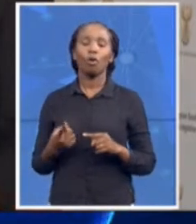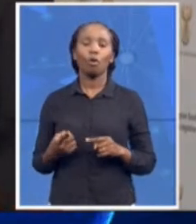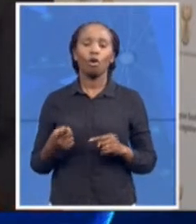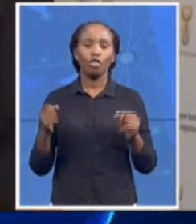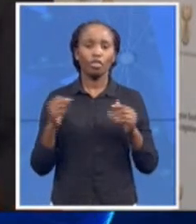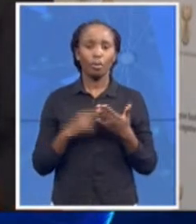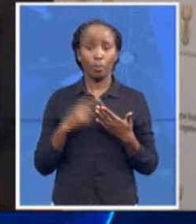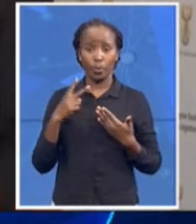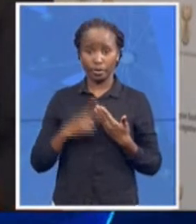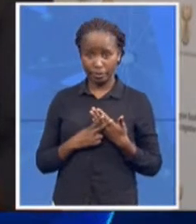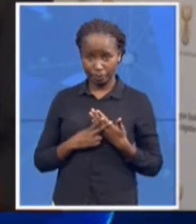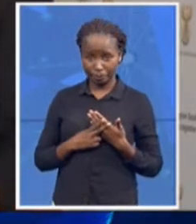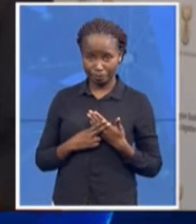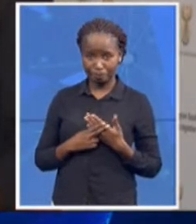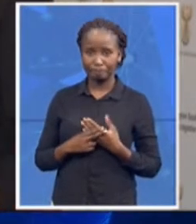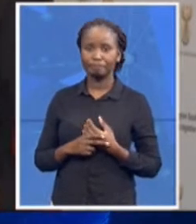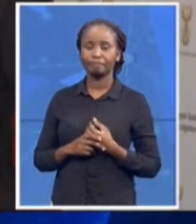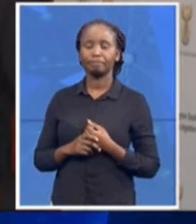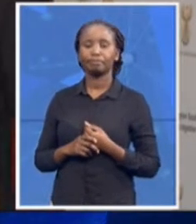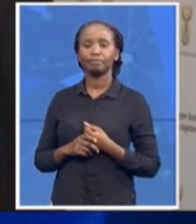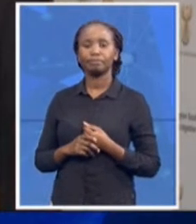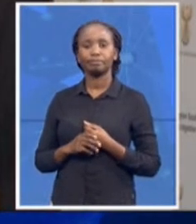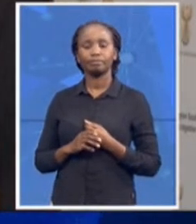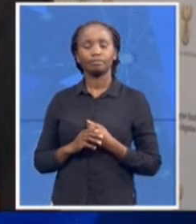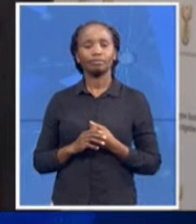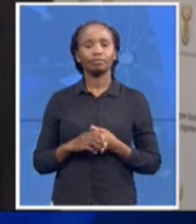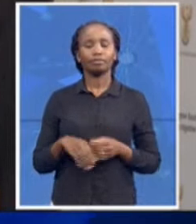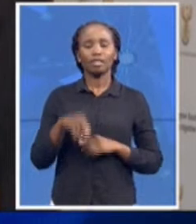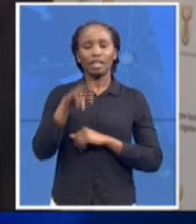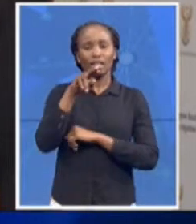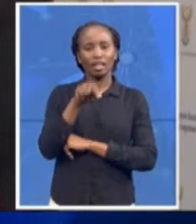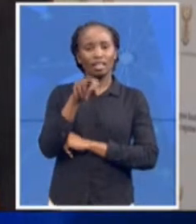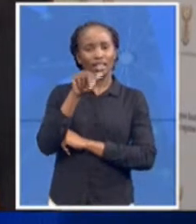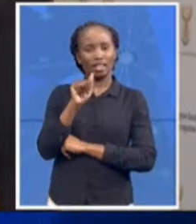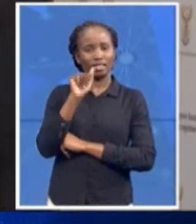Does the NAC consider the money disbursed to be